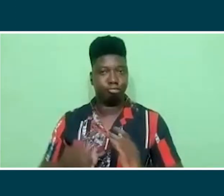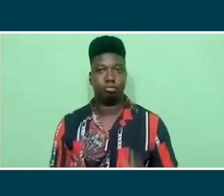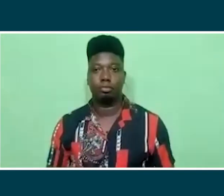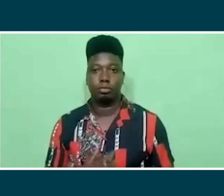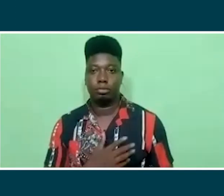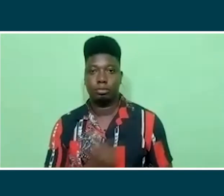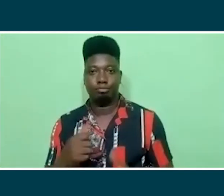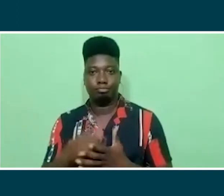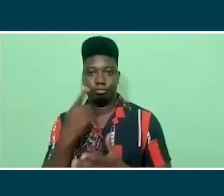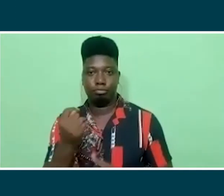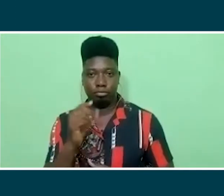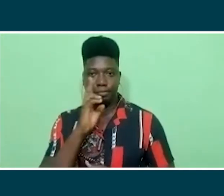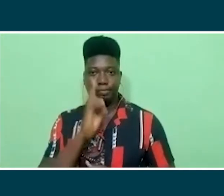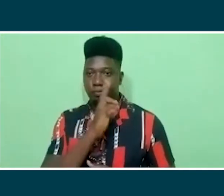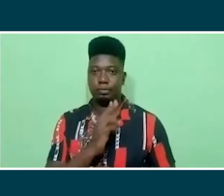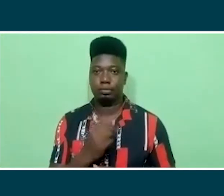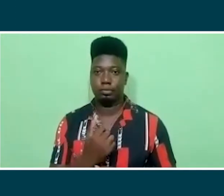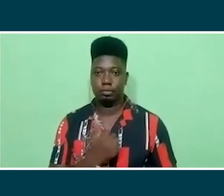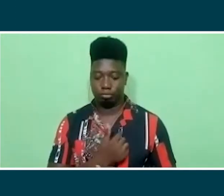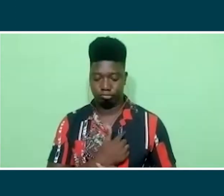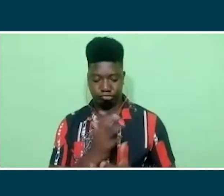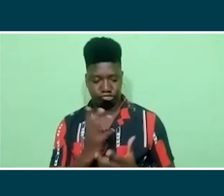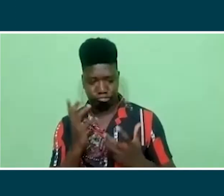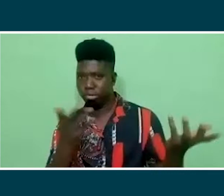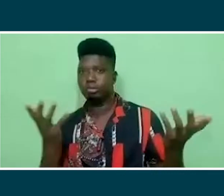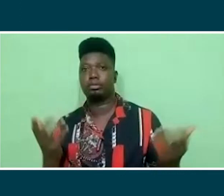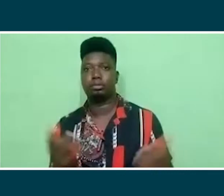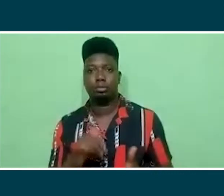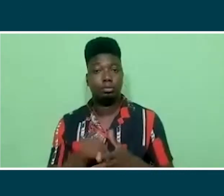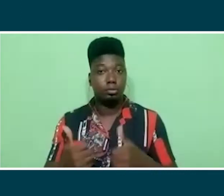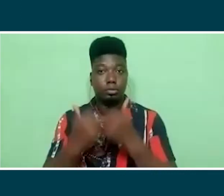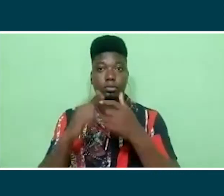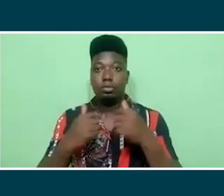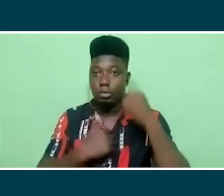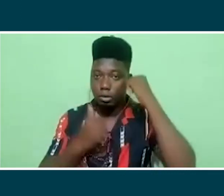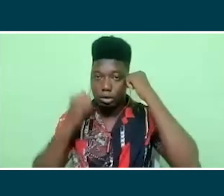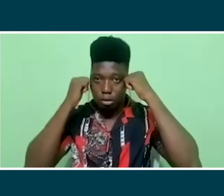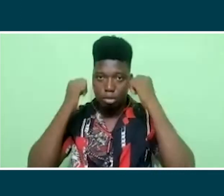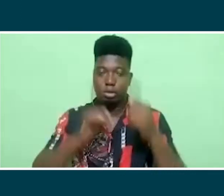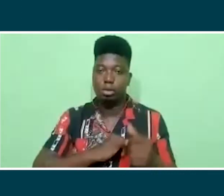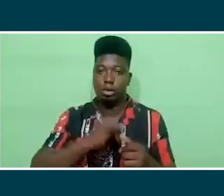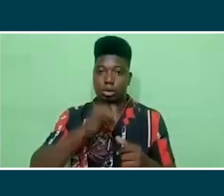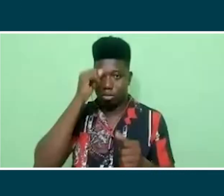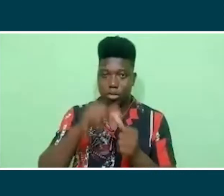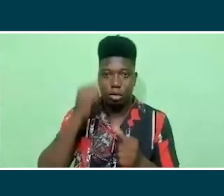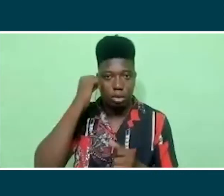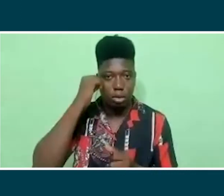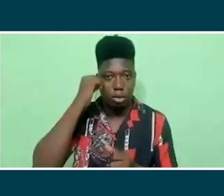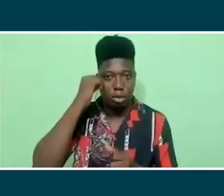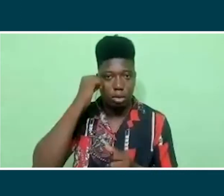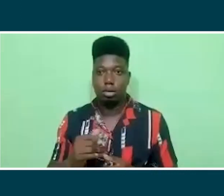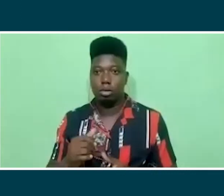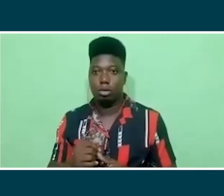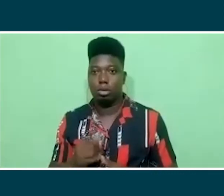bullied, which was a big challenge to me. I remember that semester where I scored C's all around